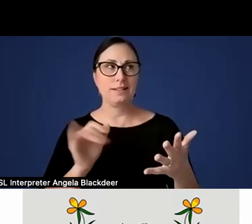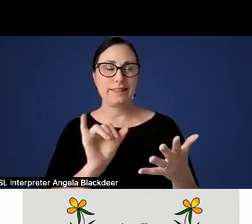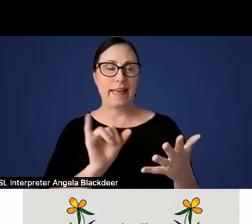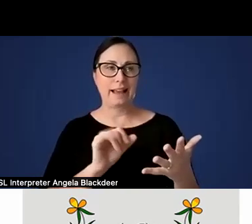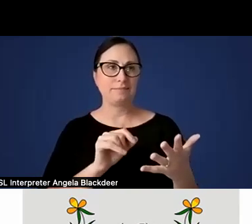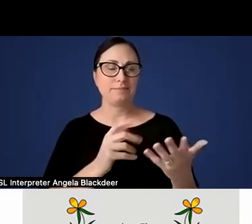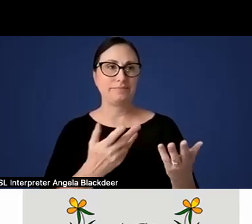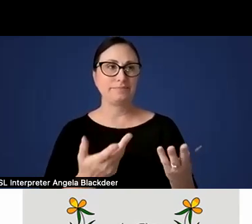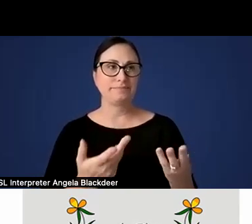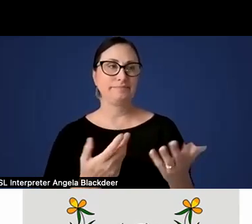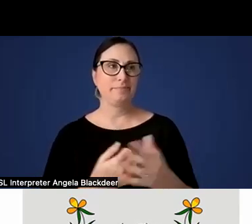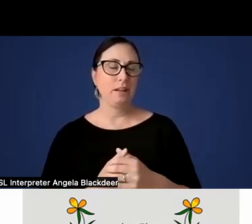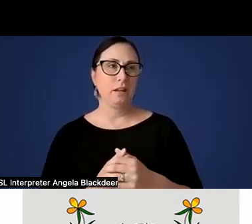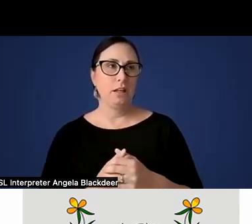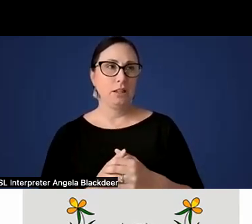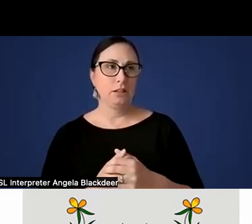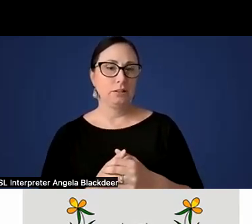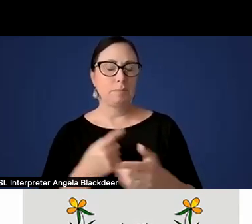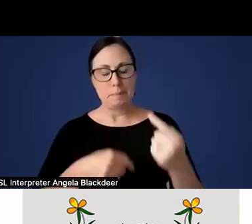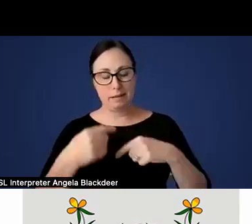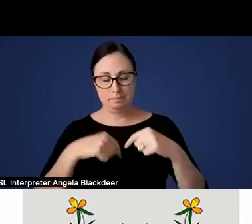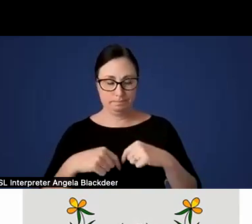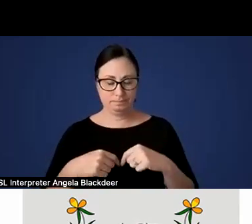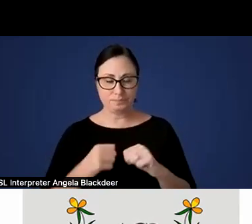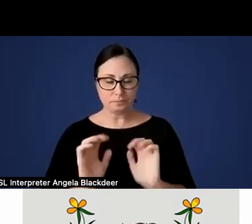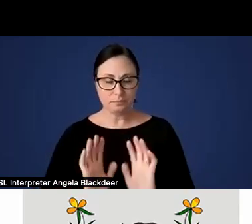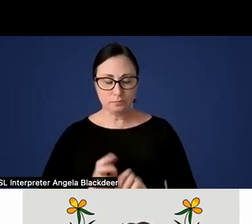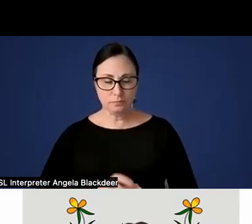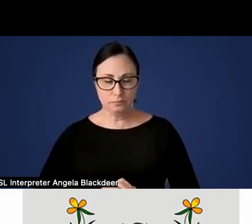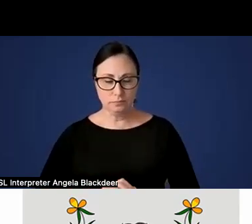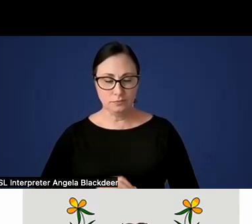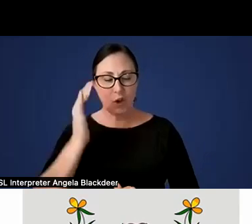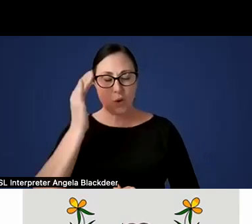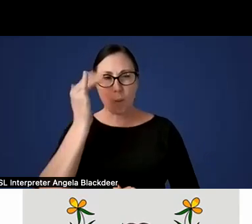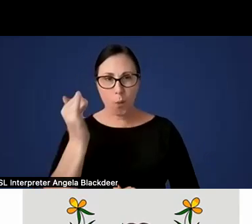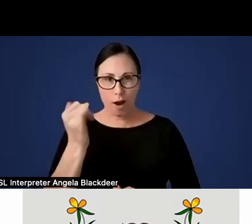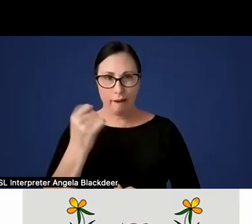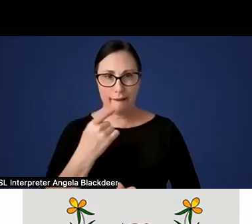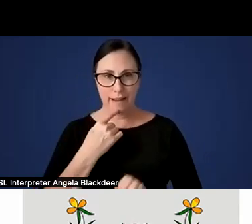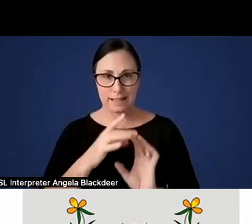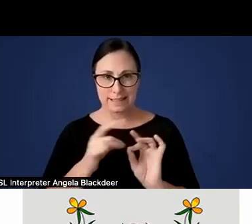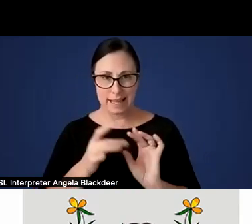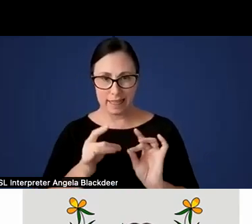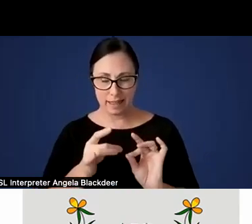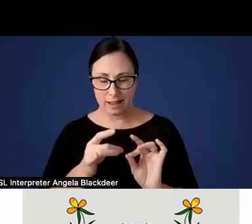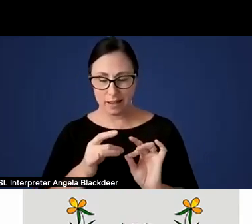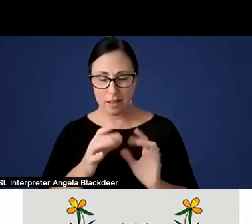may be some wait, let me back up. So why I say that is there's a lot of discourse. So I live in